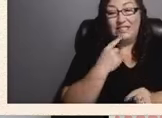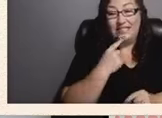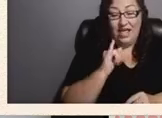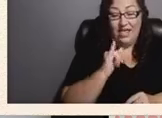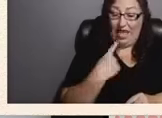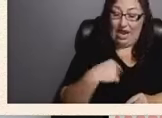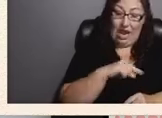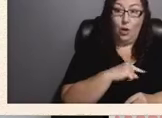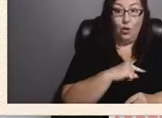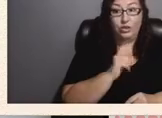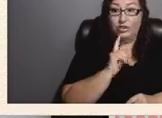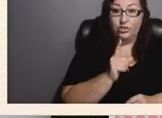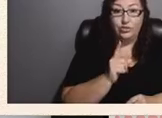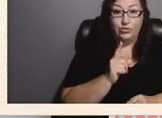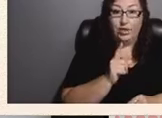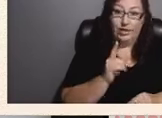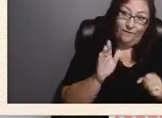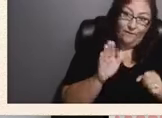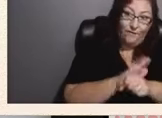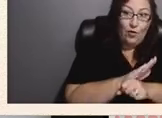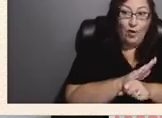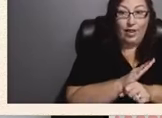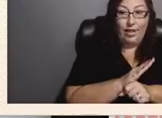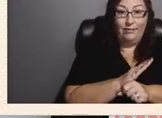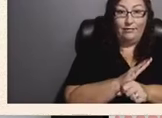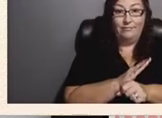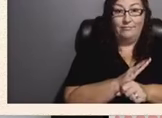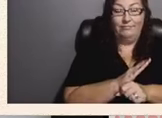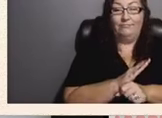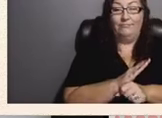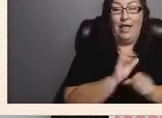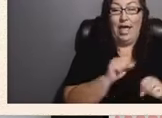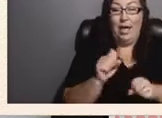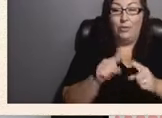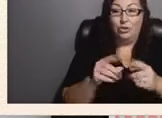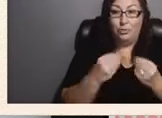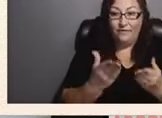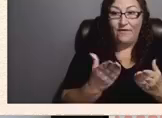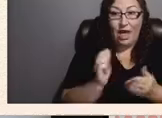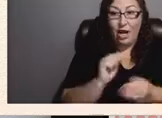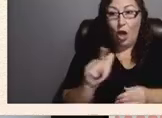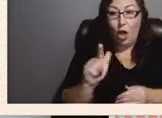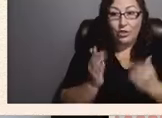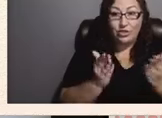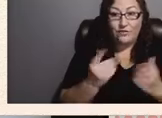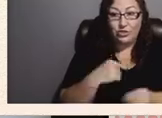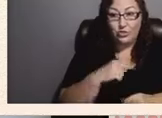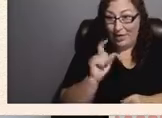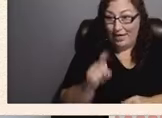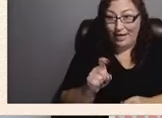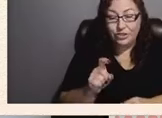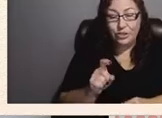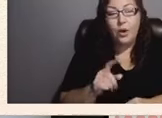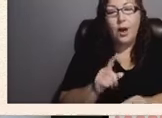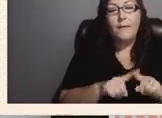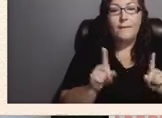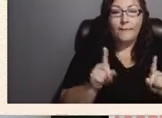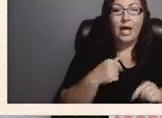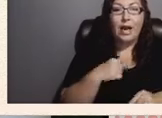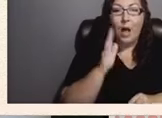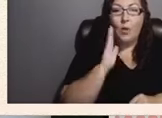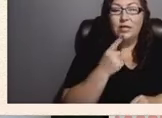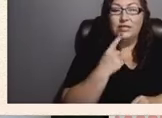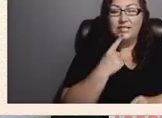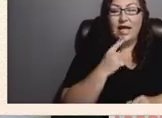really fully equipped to provide all of the services that we need to. But what I will say, you know,